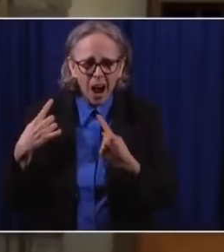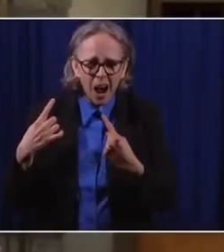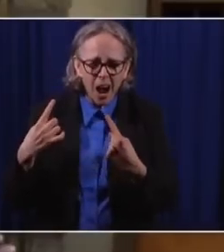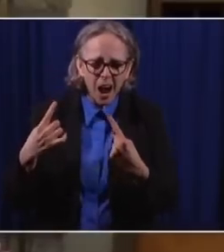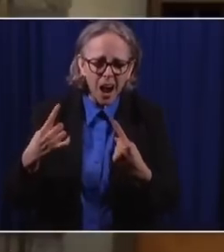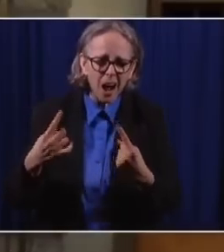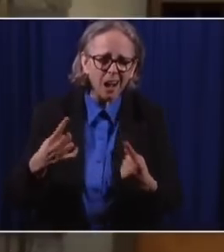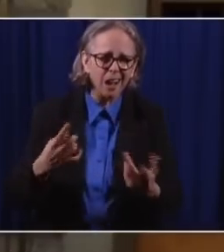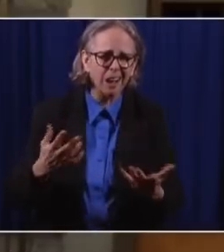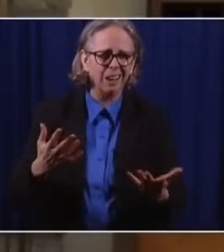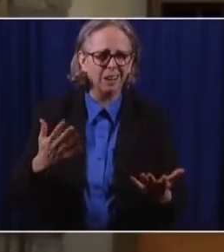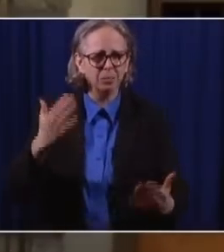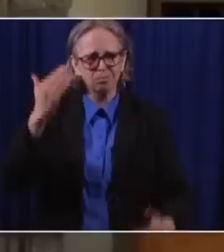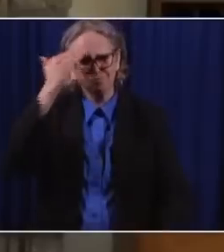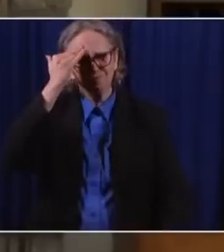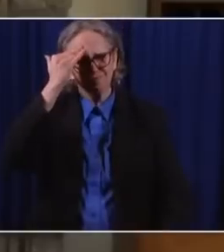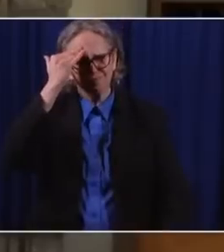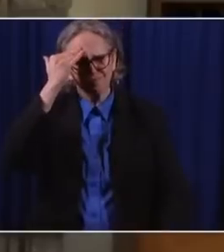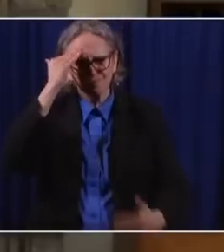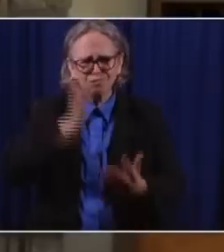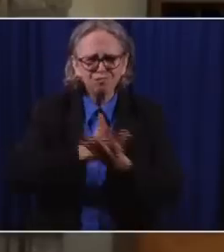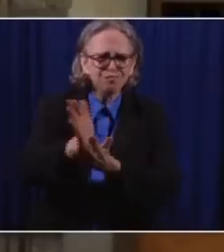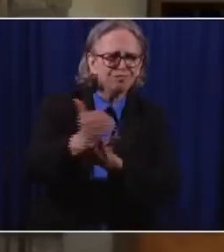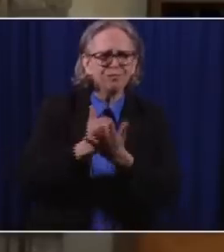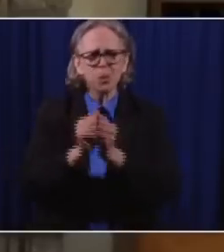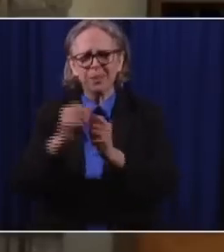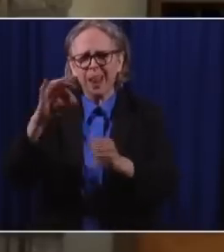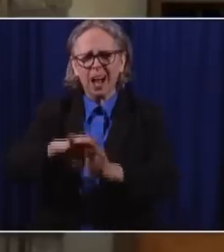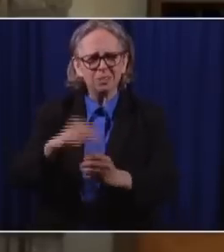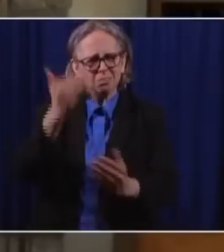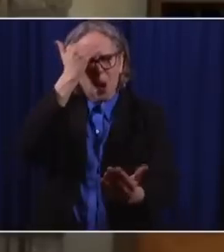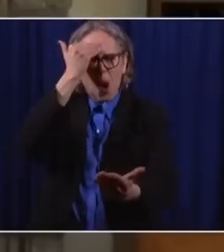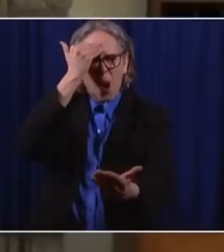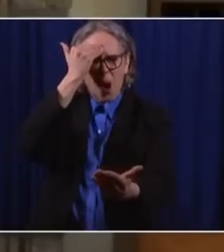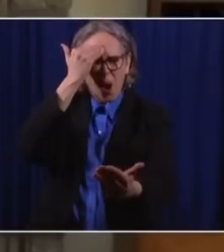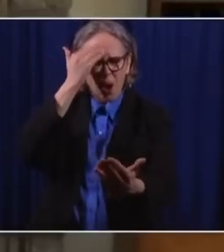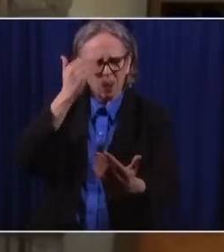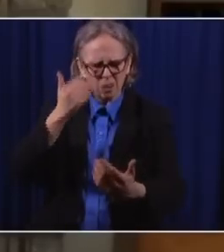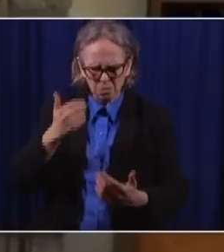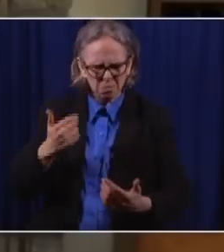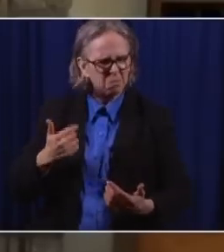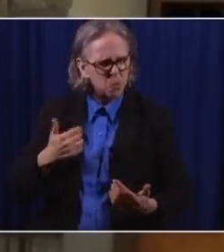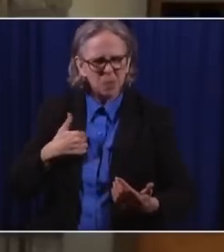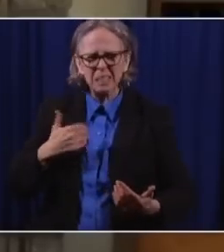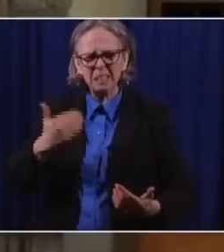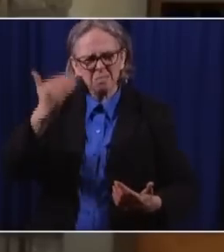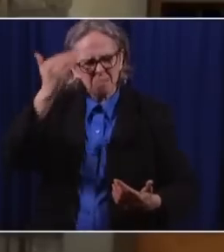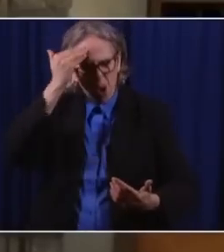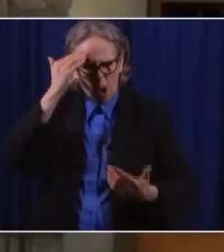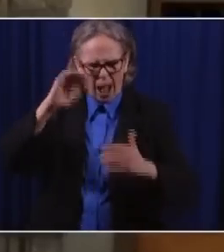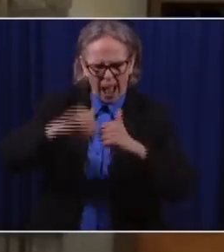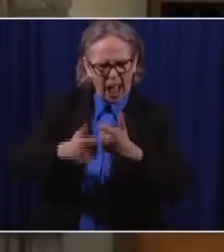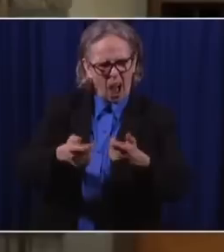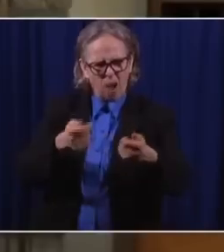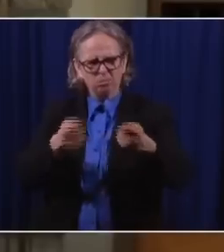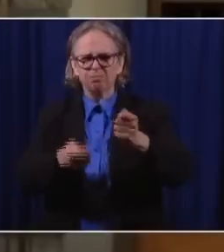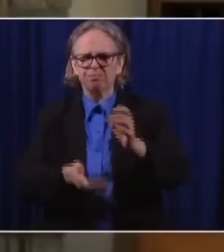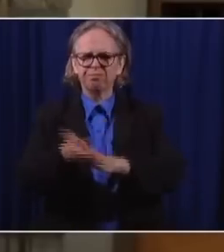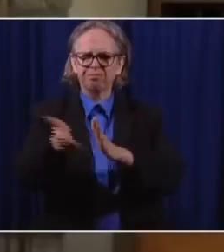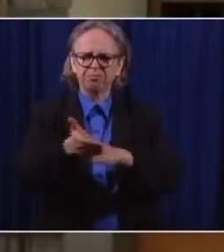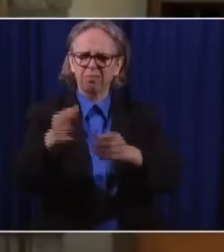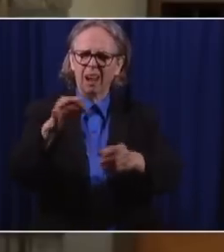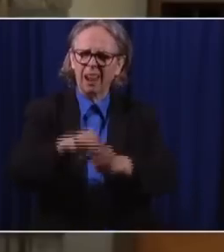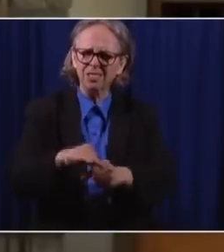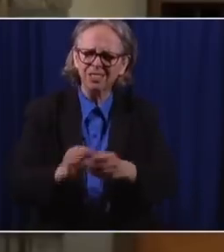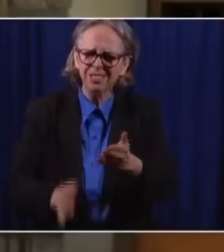the history of mankind. We do it exceedingly well. We have, if there's transition of